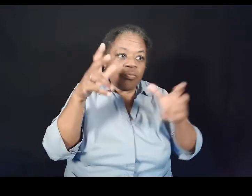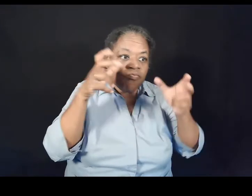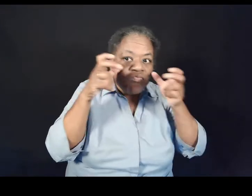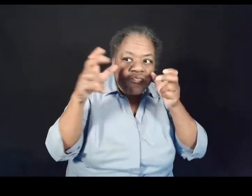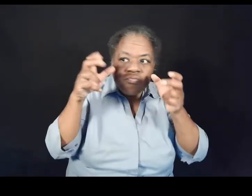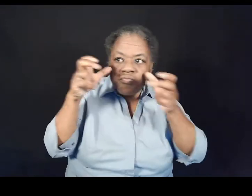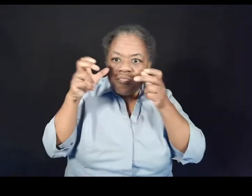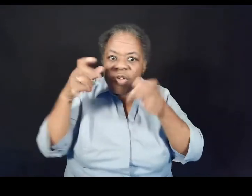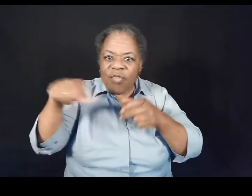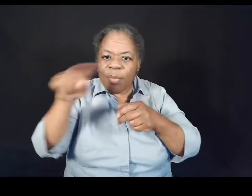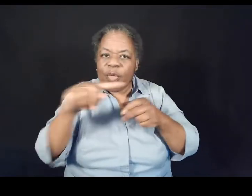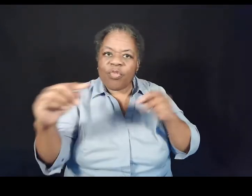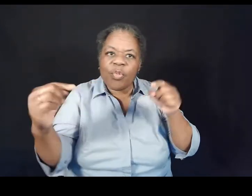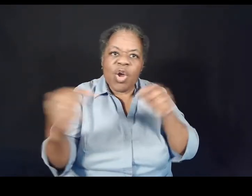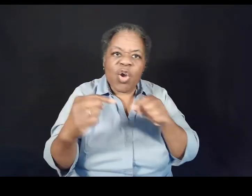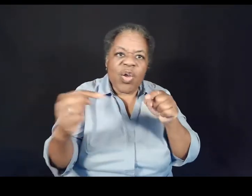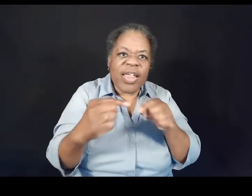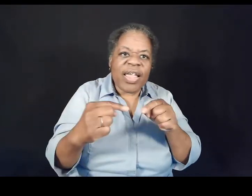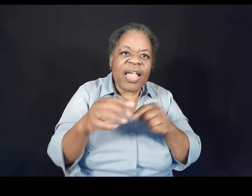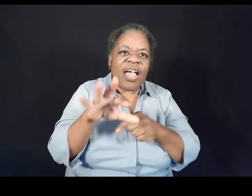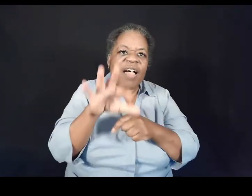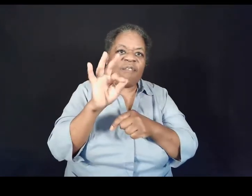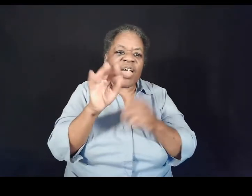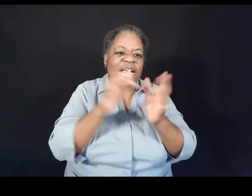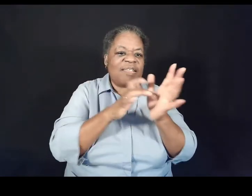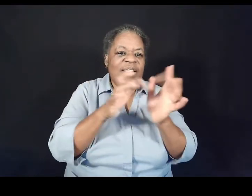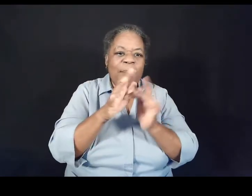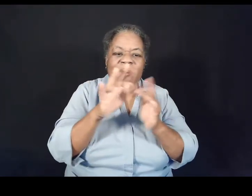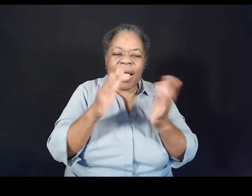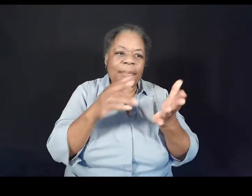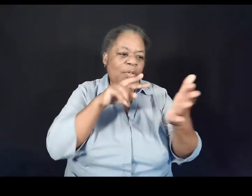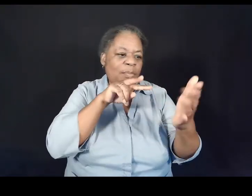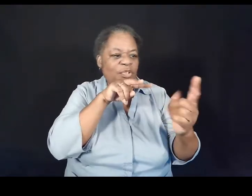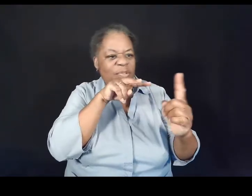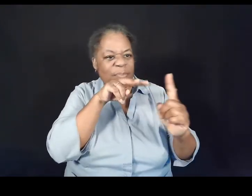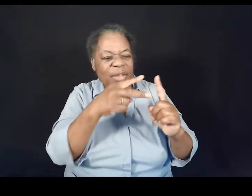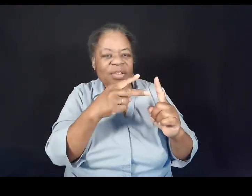hurting and to find some biblical perspective on these issues.